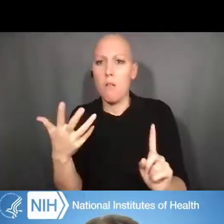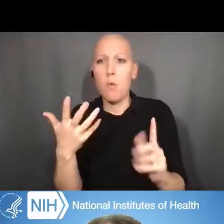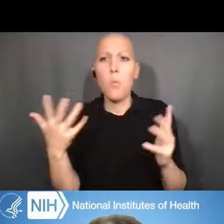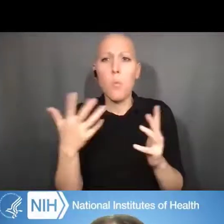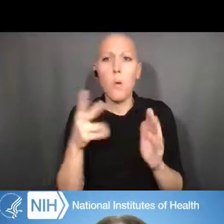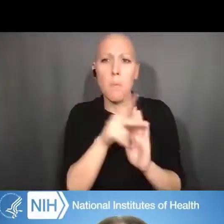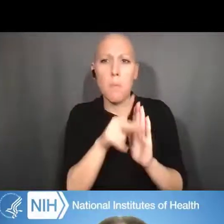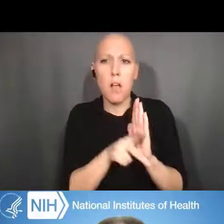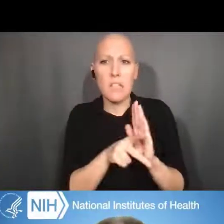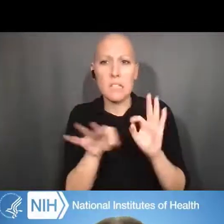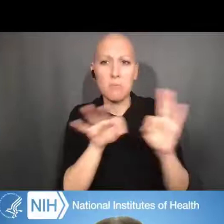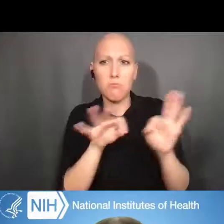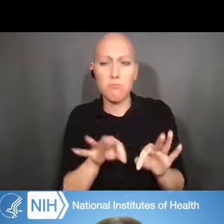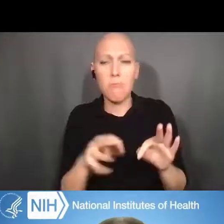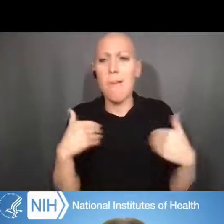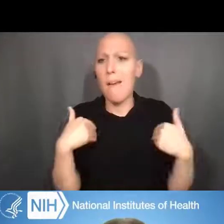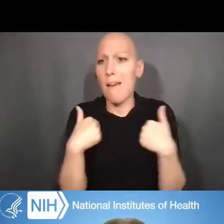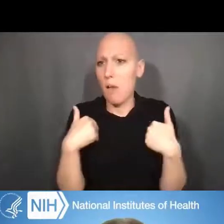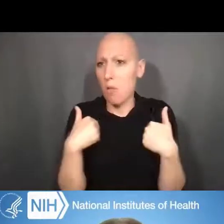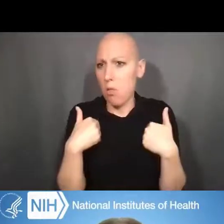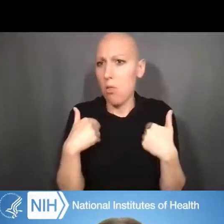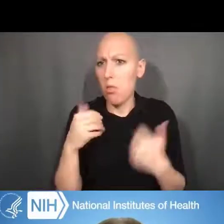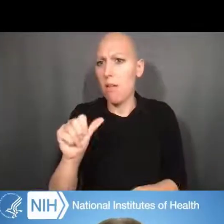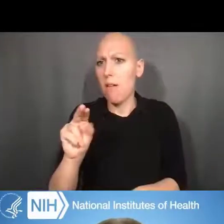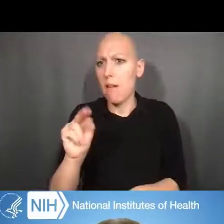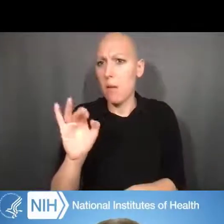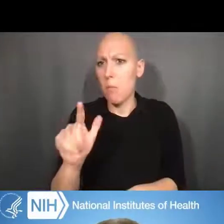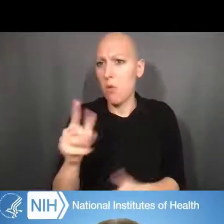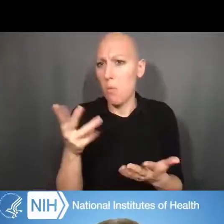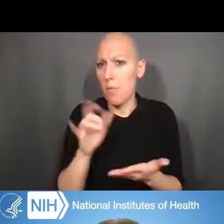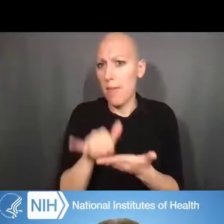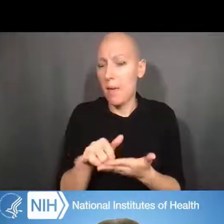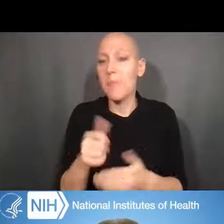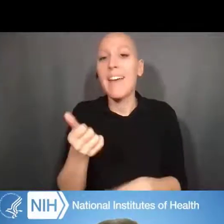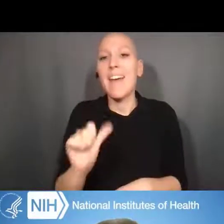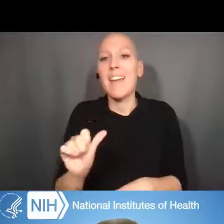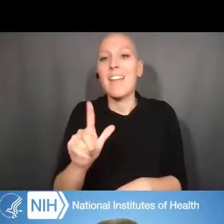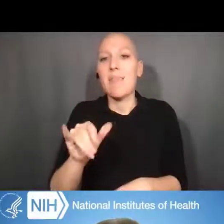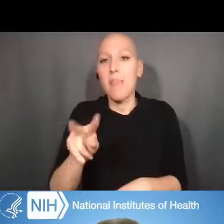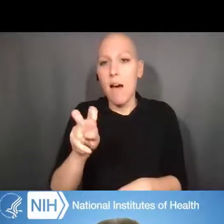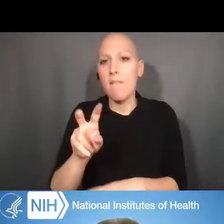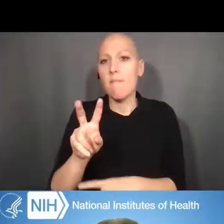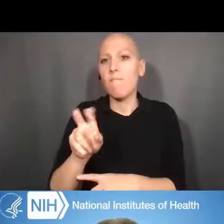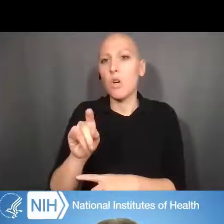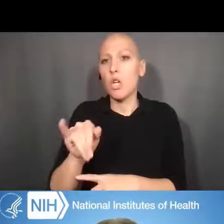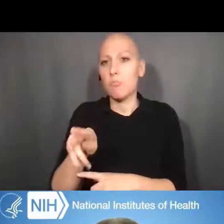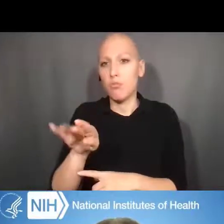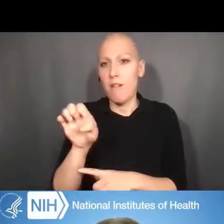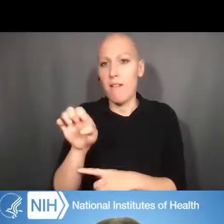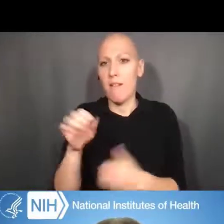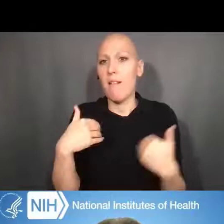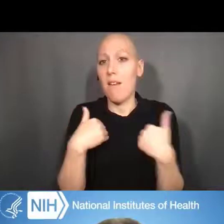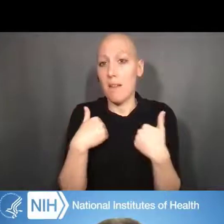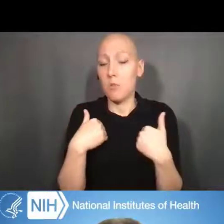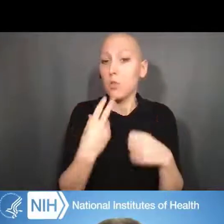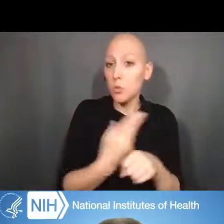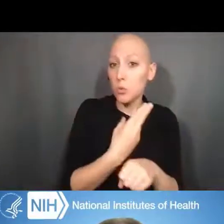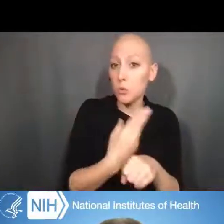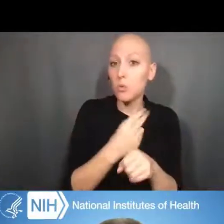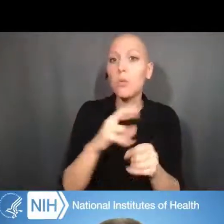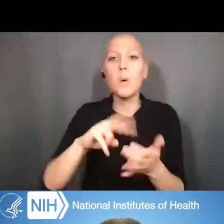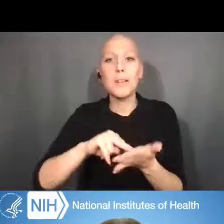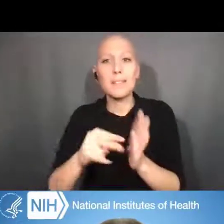PHS policy defines an animal as any live vertebrate animal used or intended for use